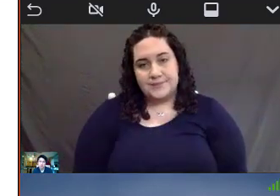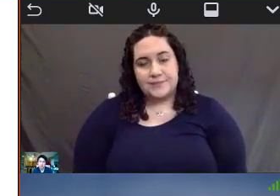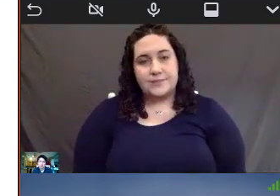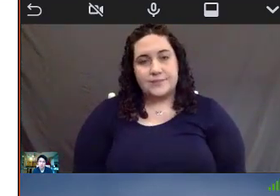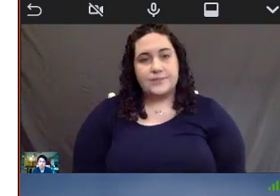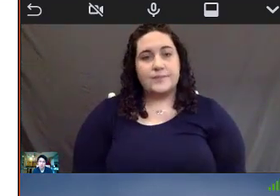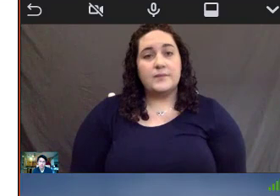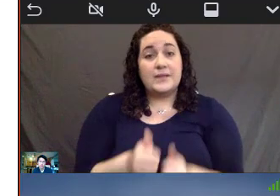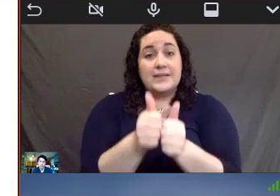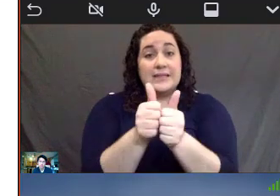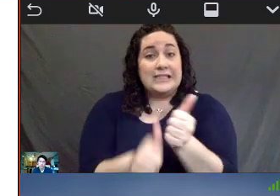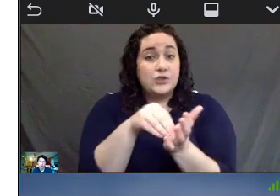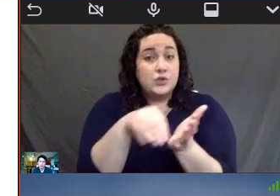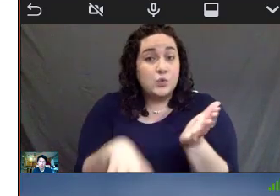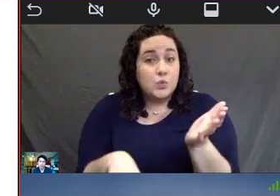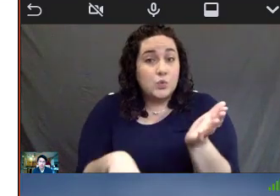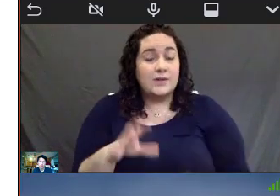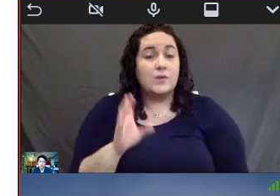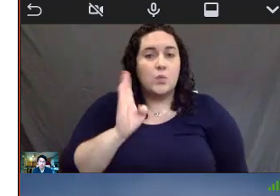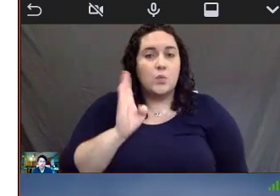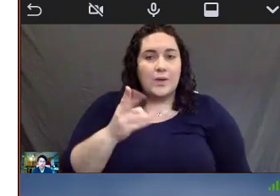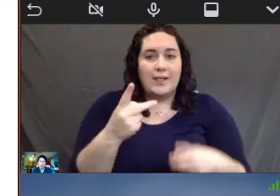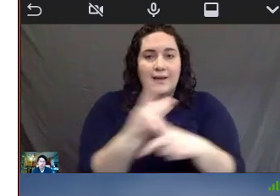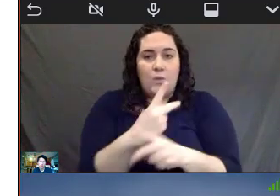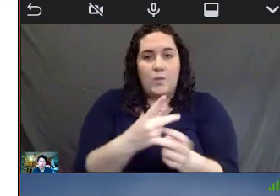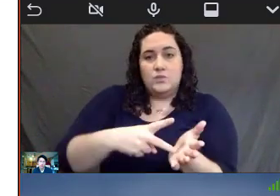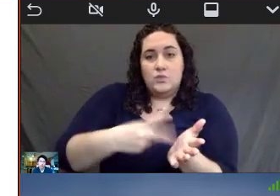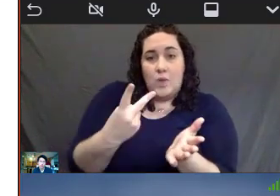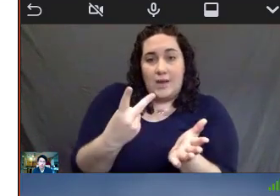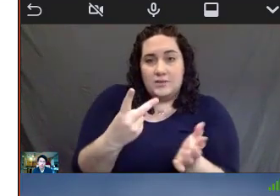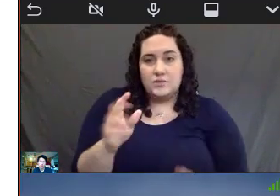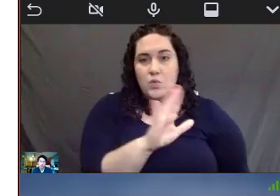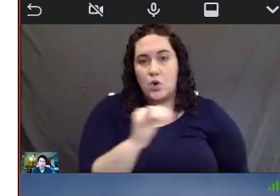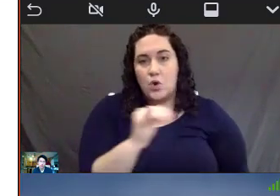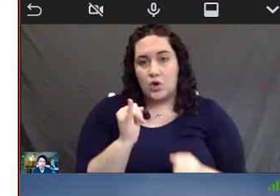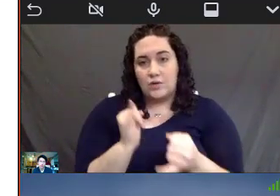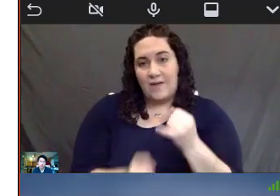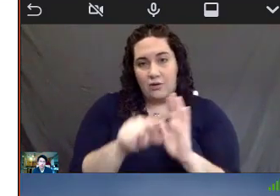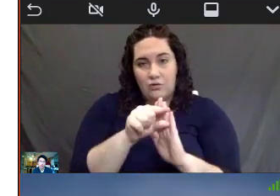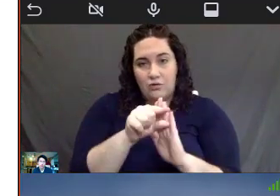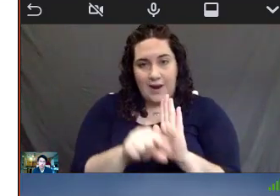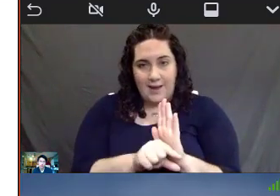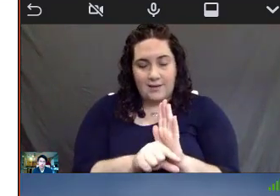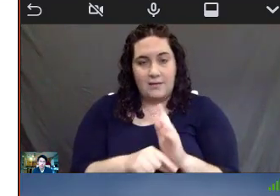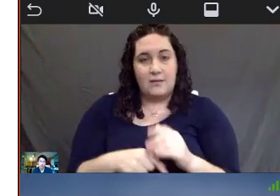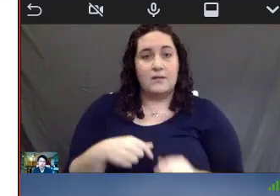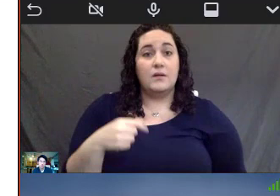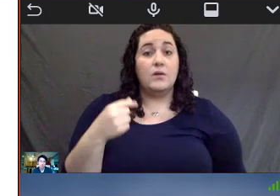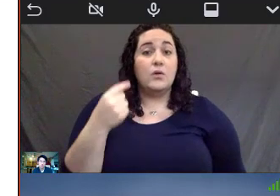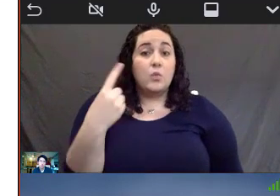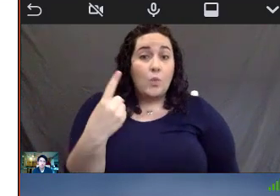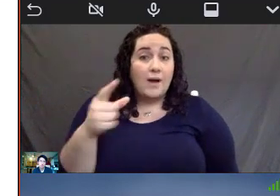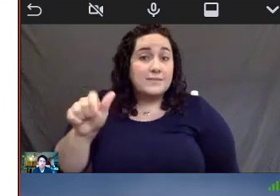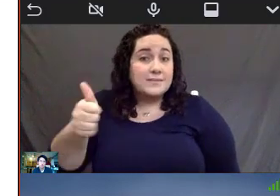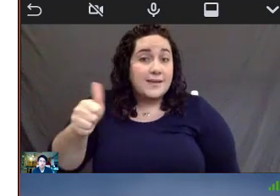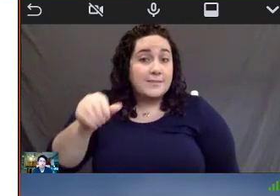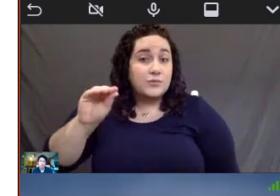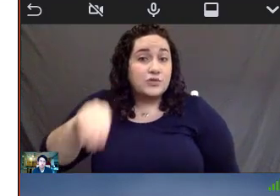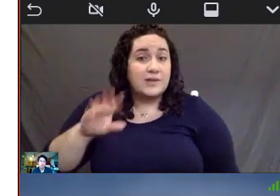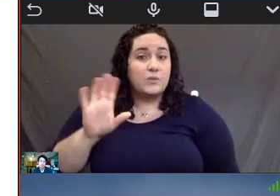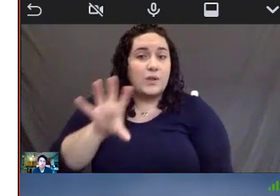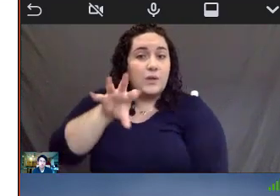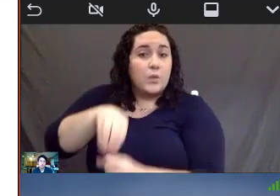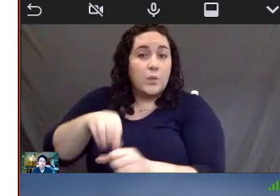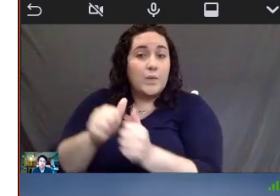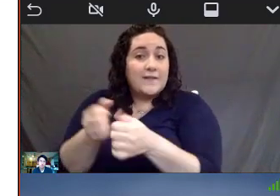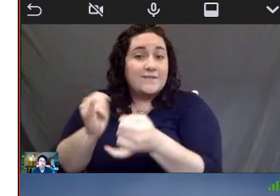the case study or utilization grade, and one as the final exam or comprehension grade, and then we'll take the maximum